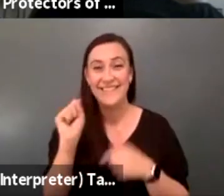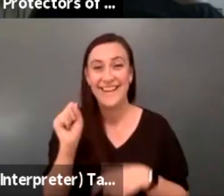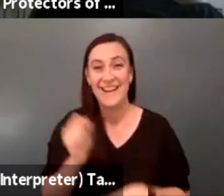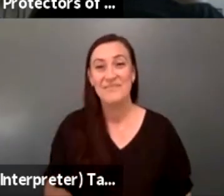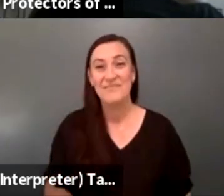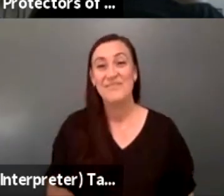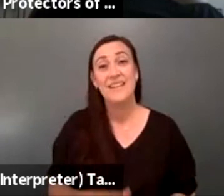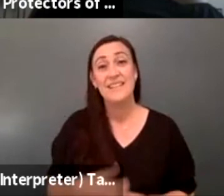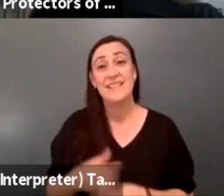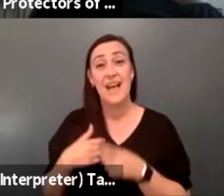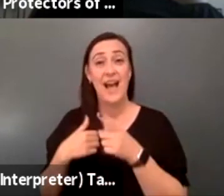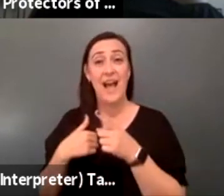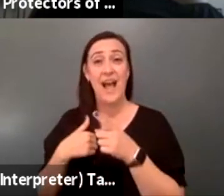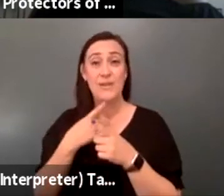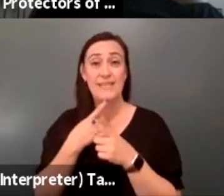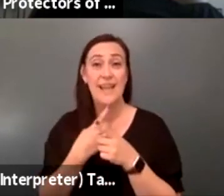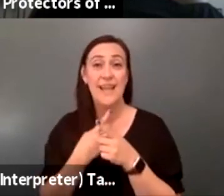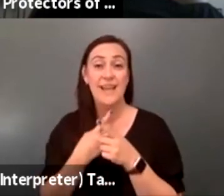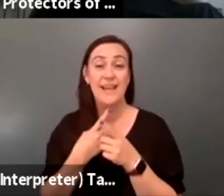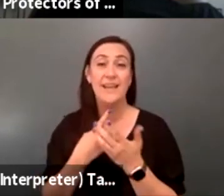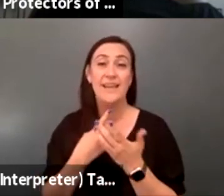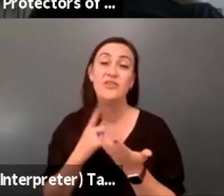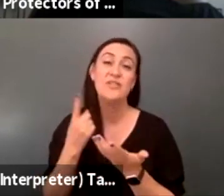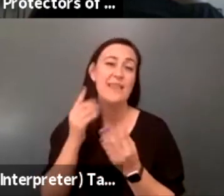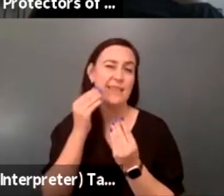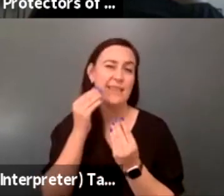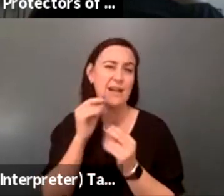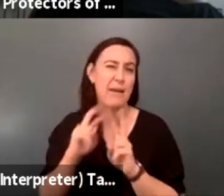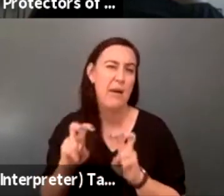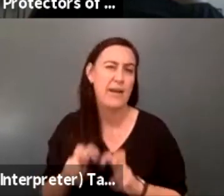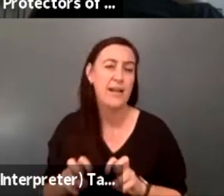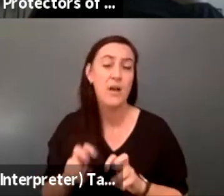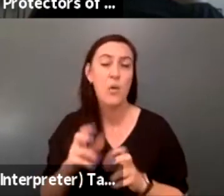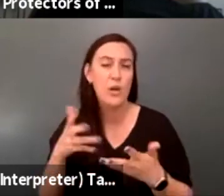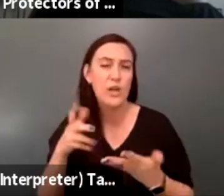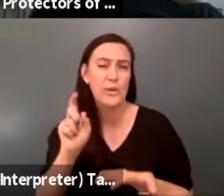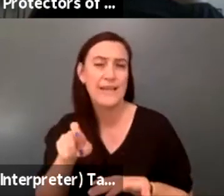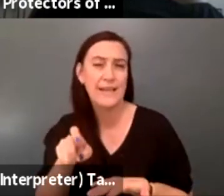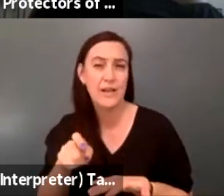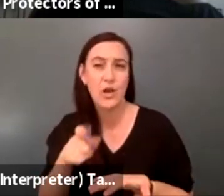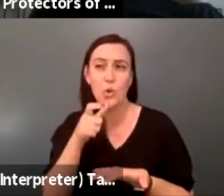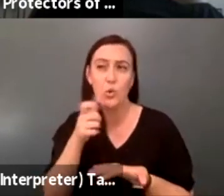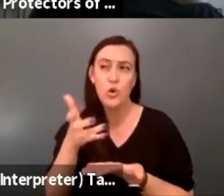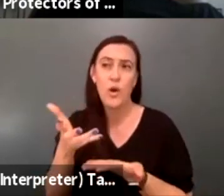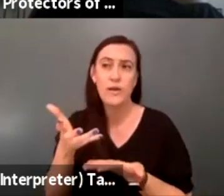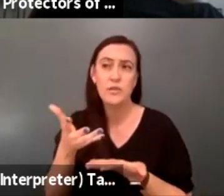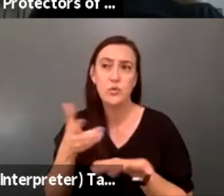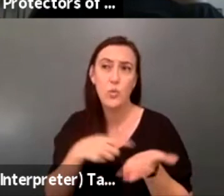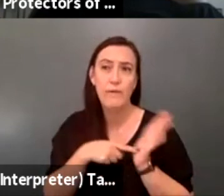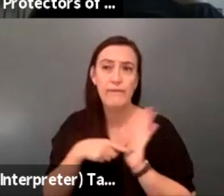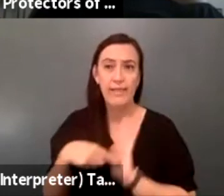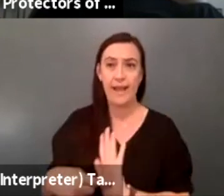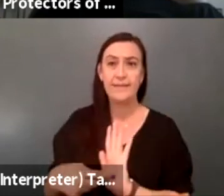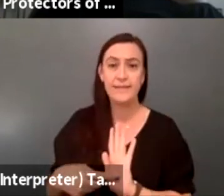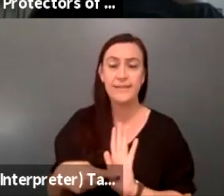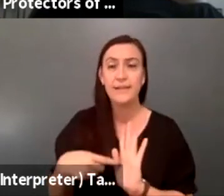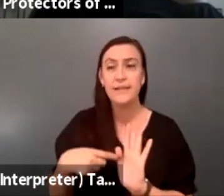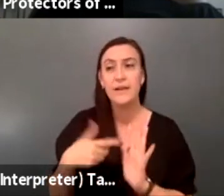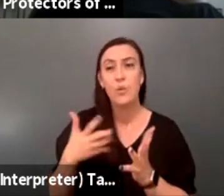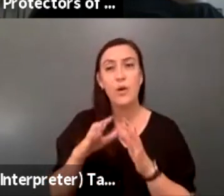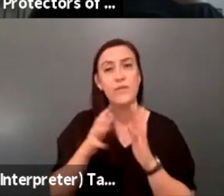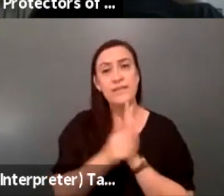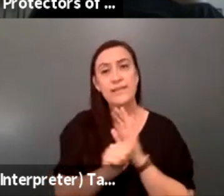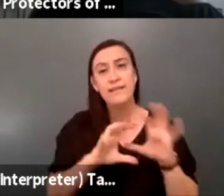I would say, just really think about, what do you need? Who do you want to be reflected? What are the skill sets